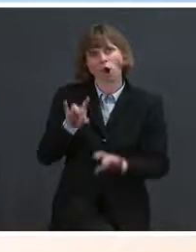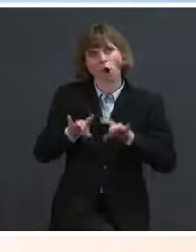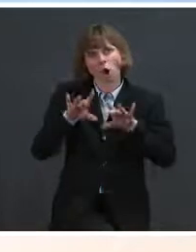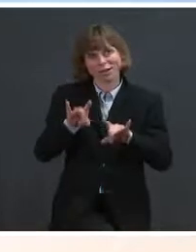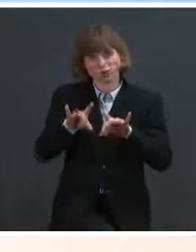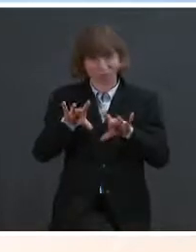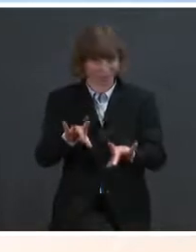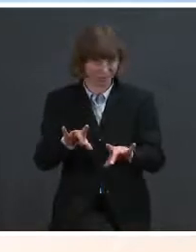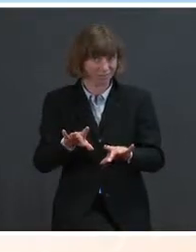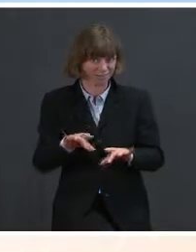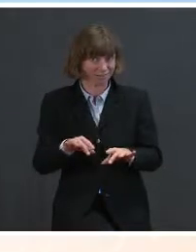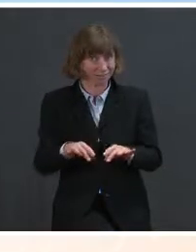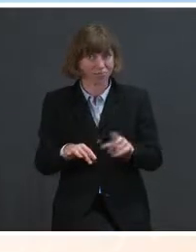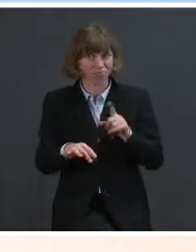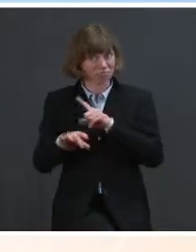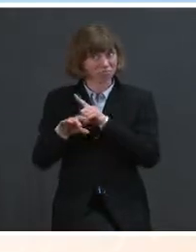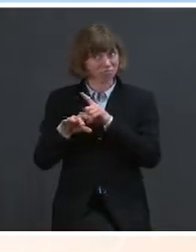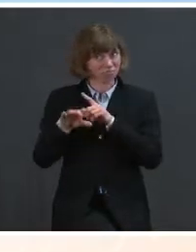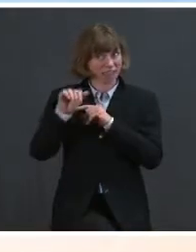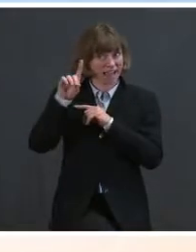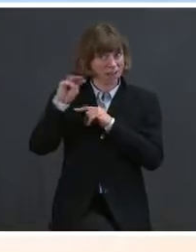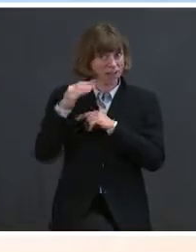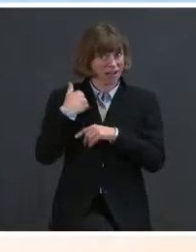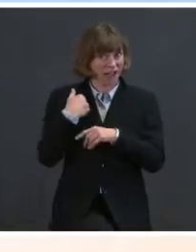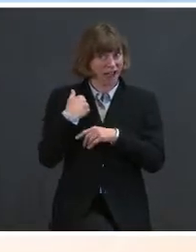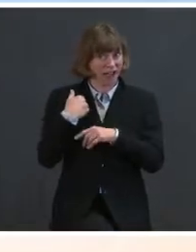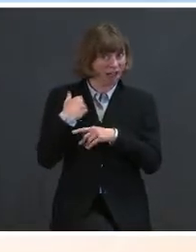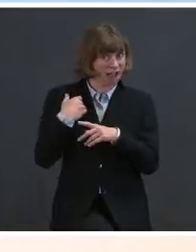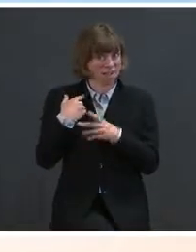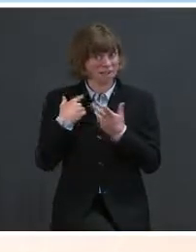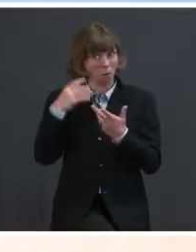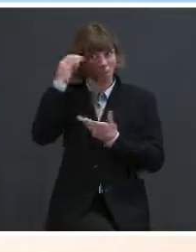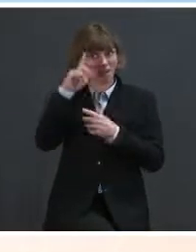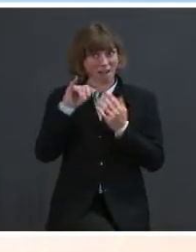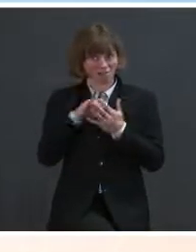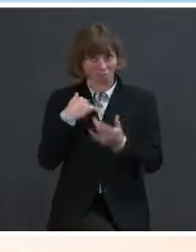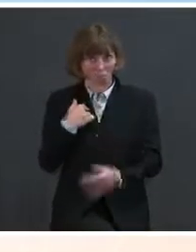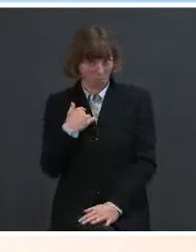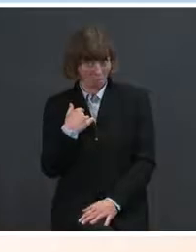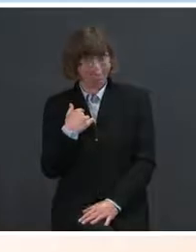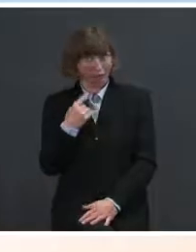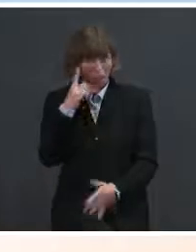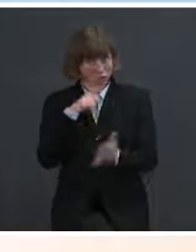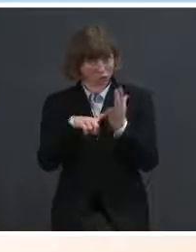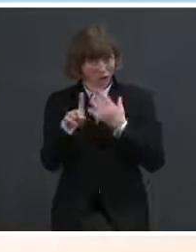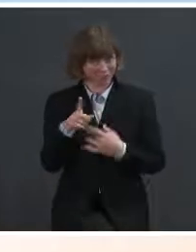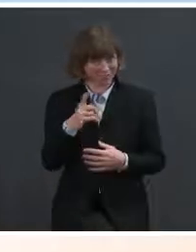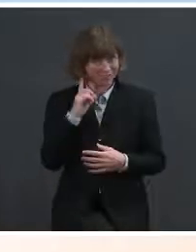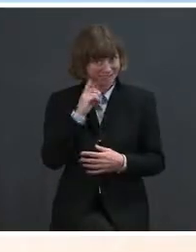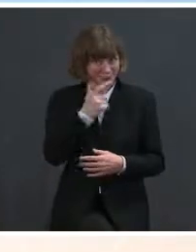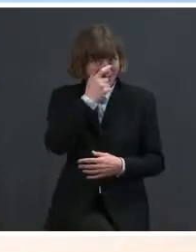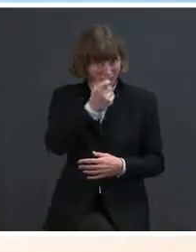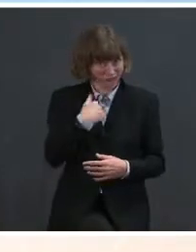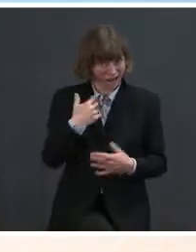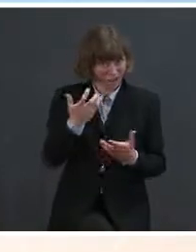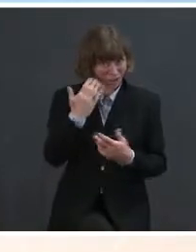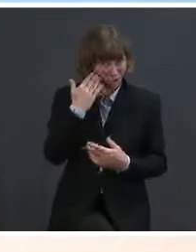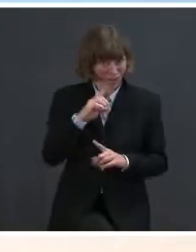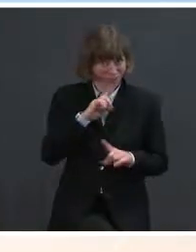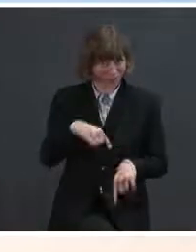Does the administration have a position on that? I'll have to check. Sounds interesting. I want to know the answer. I will check and see if we have a position